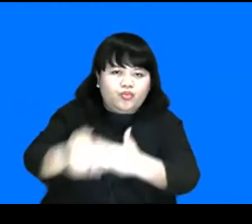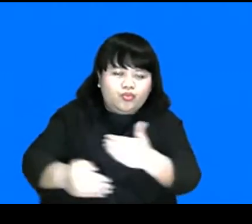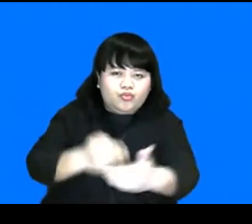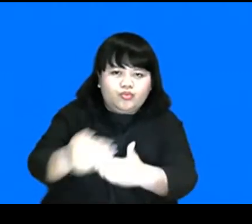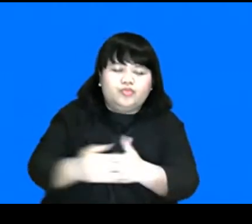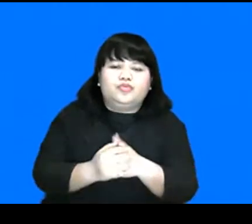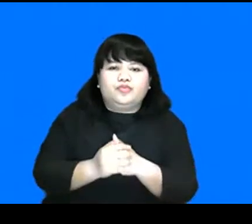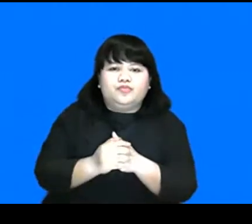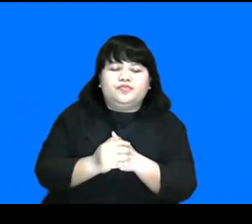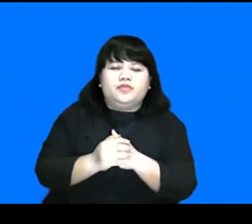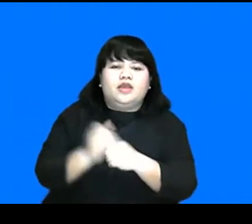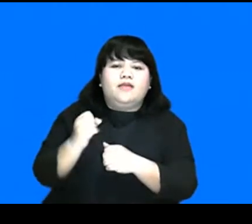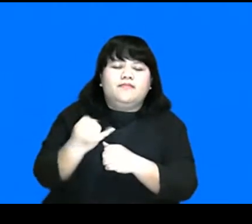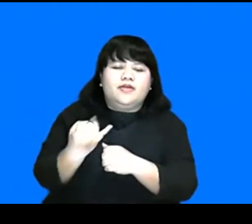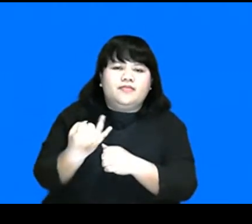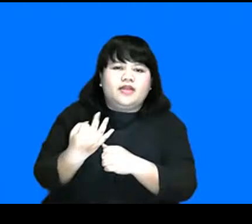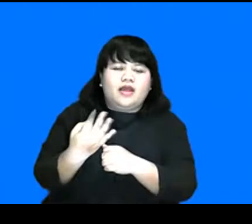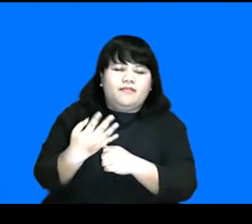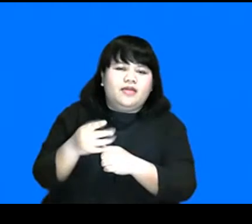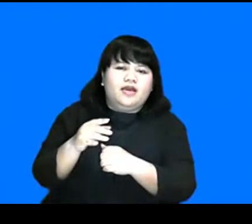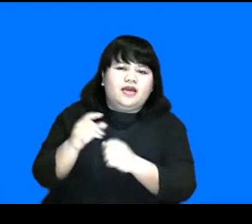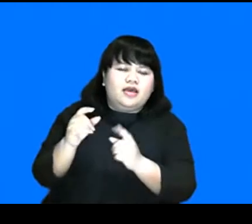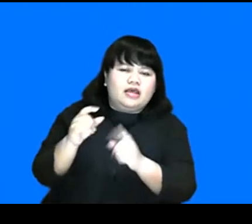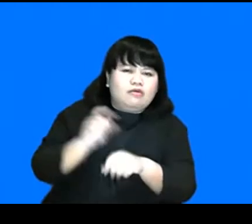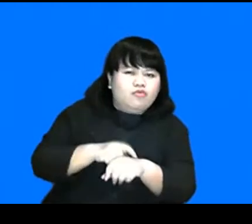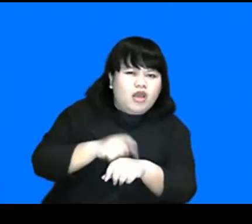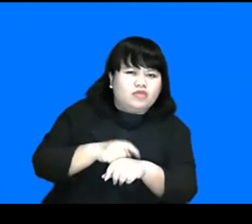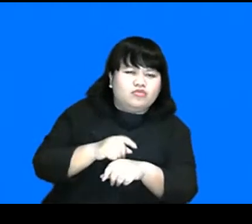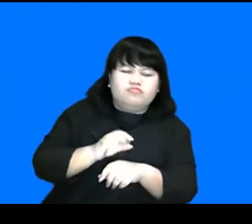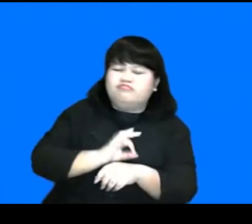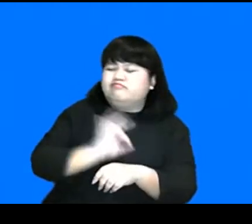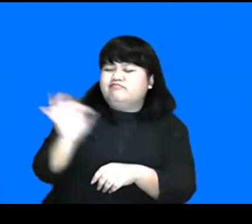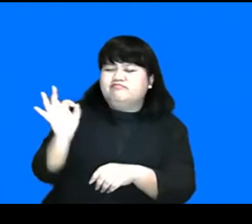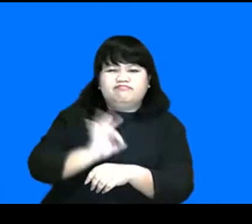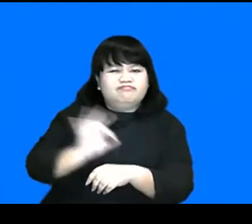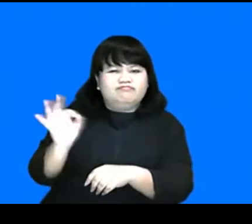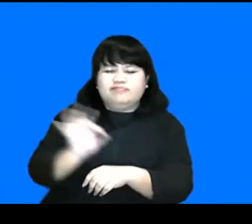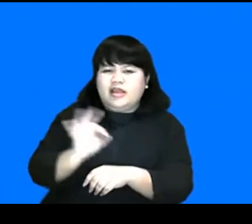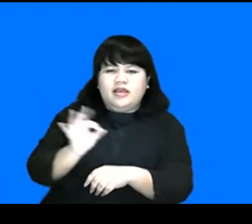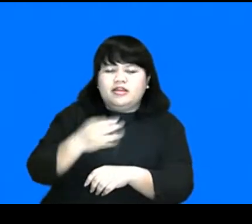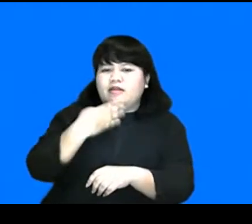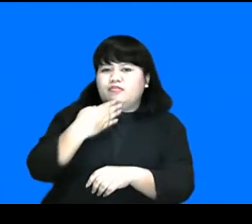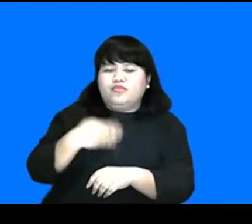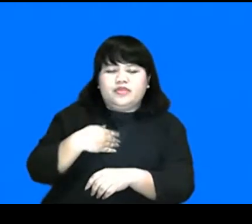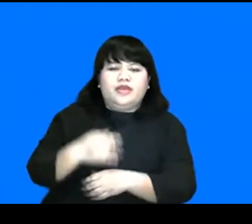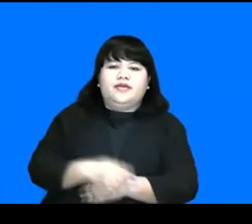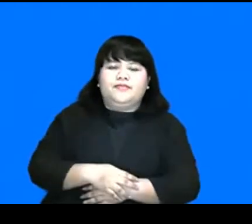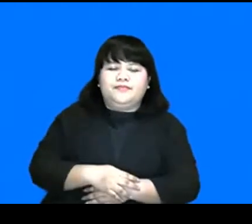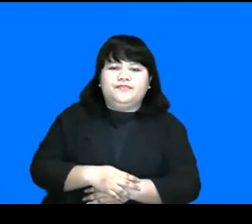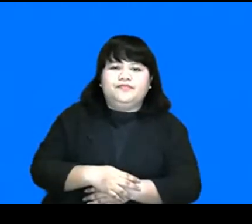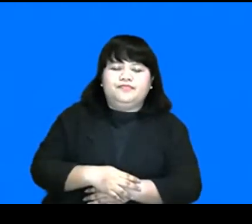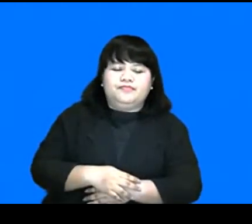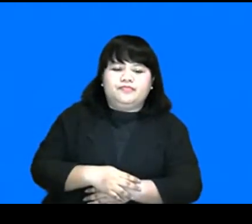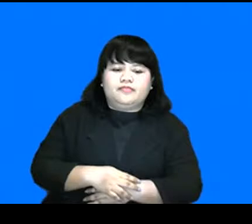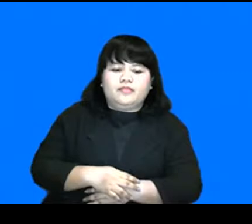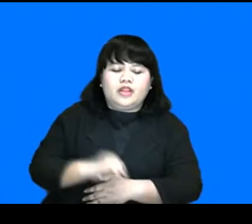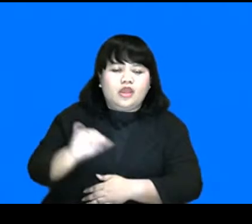they stay? They would go out from the countries and go somewhere else. Tony, you want to take on this? Yeah.